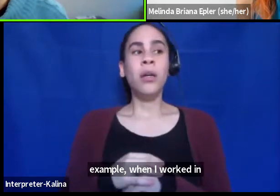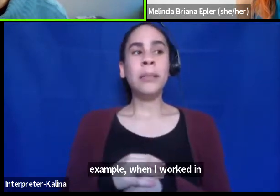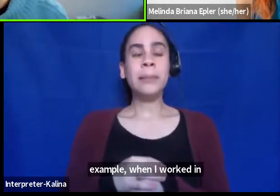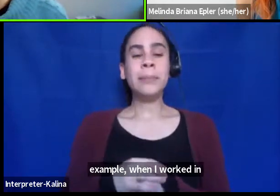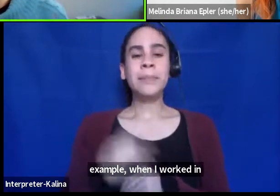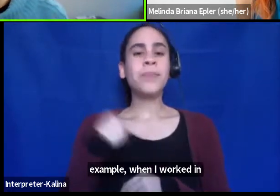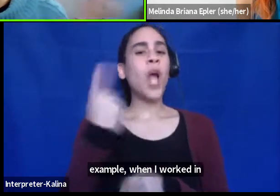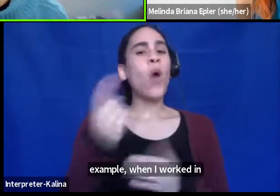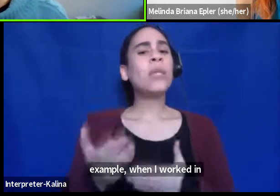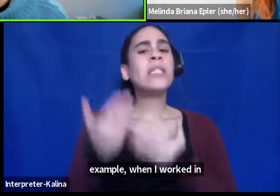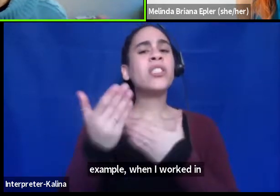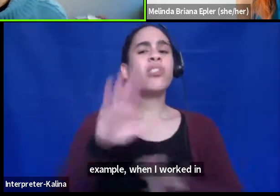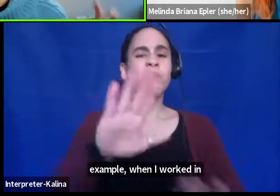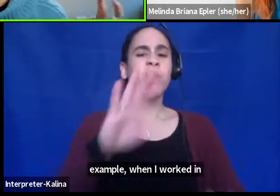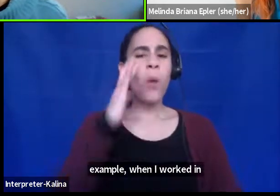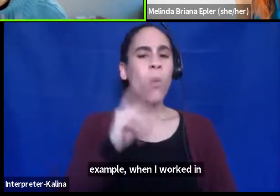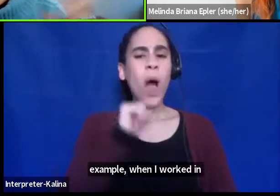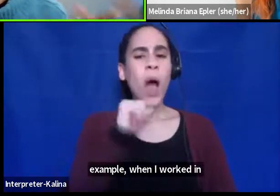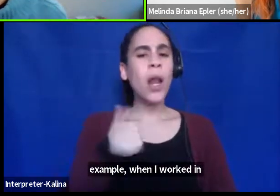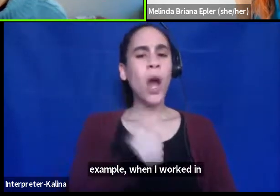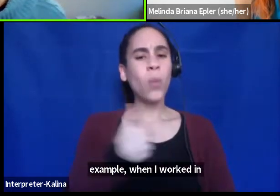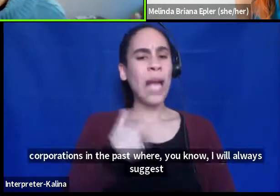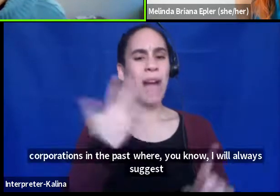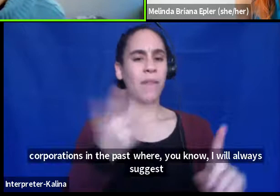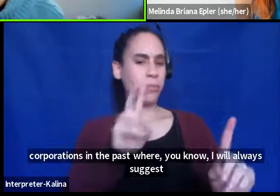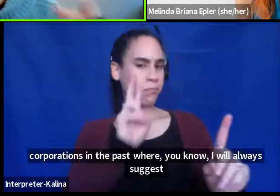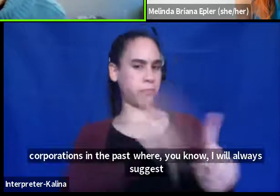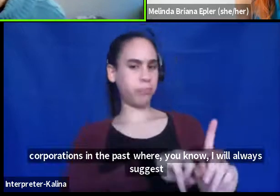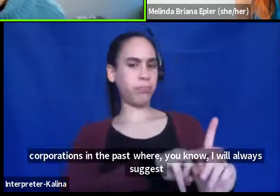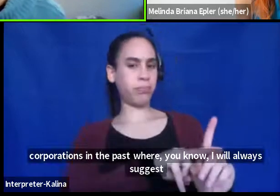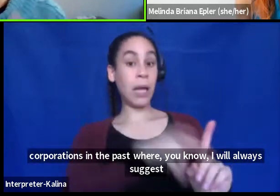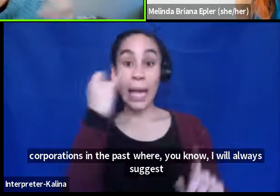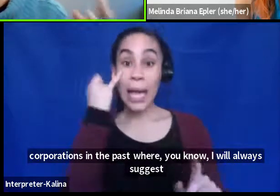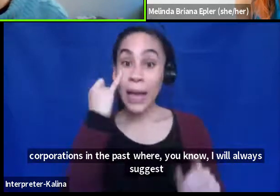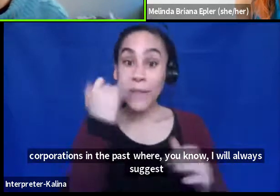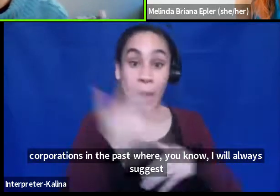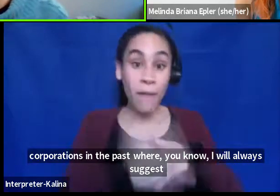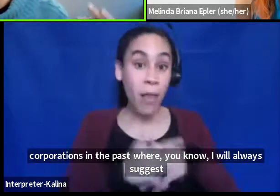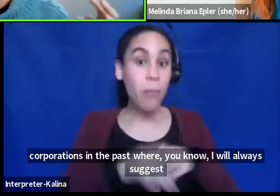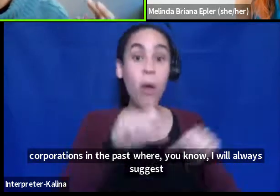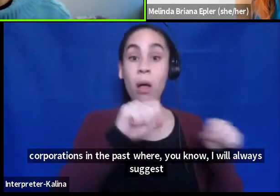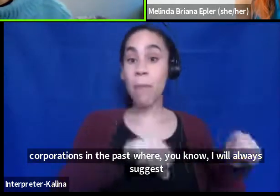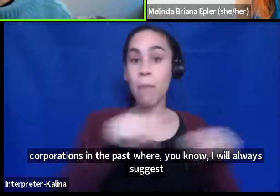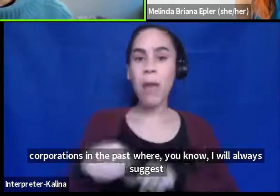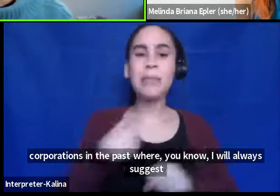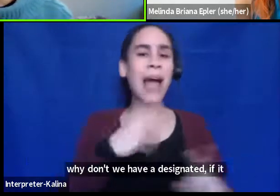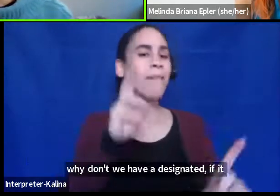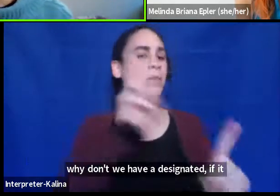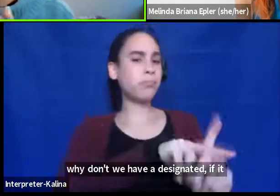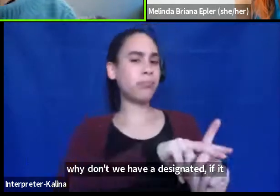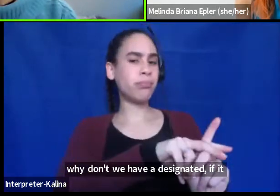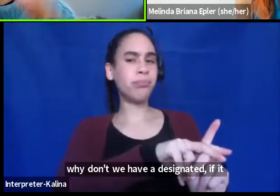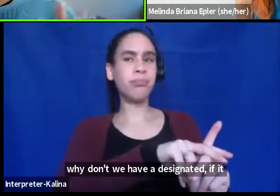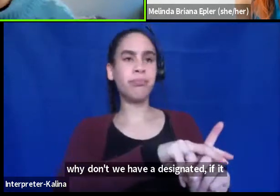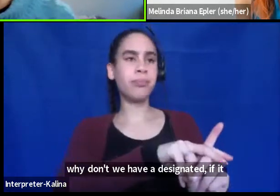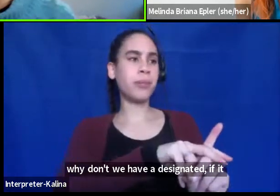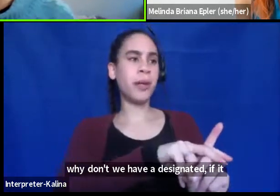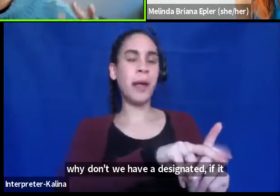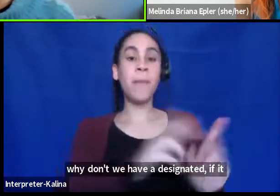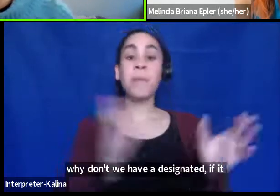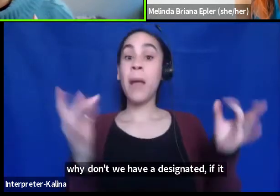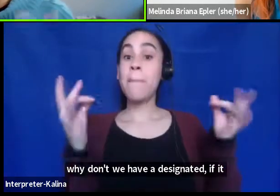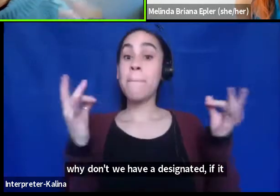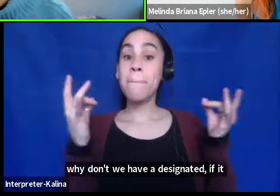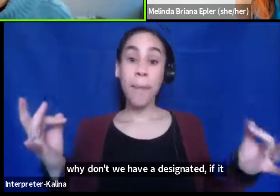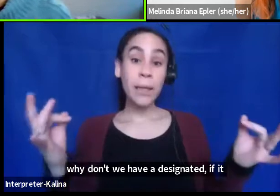like, okay, why don't we have a designated, maybe, like, if it's available, if it's possible, have like a designated maybe meditation space